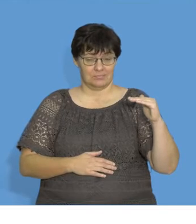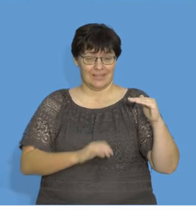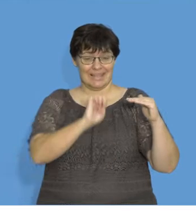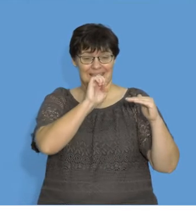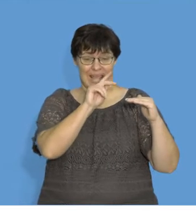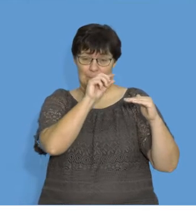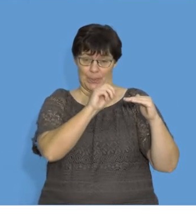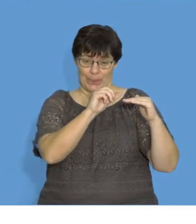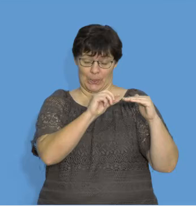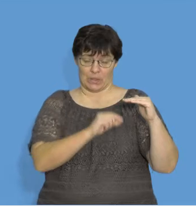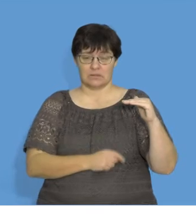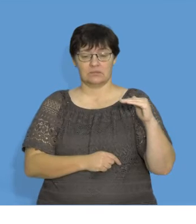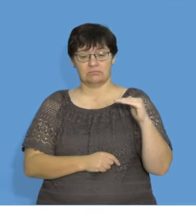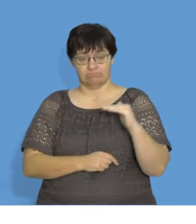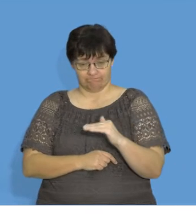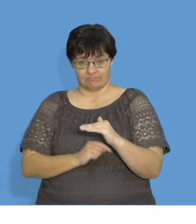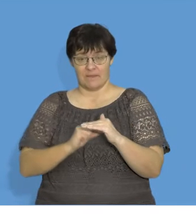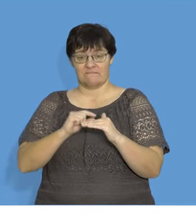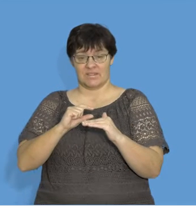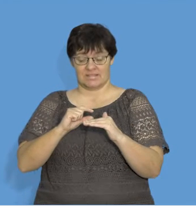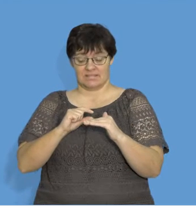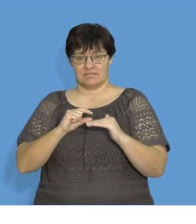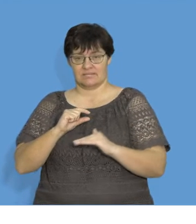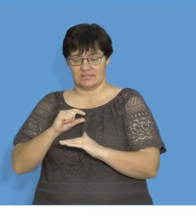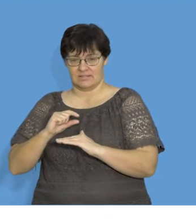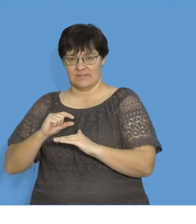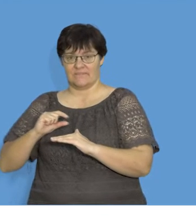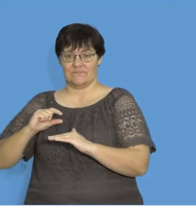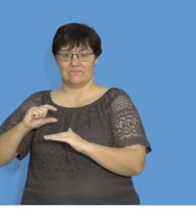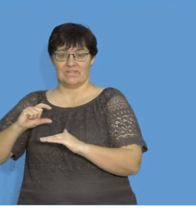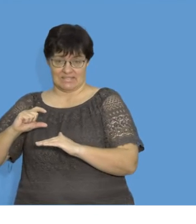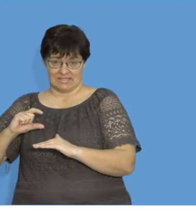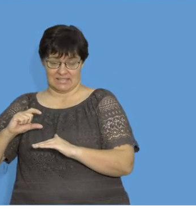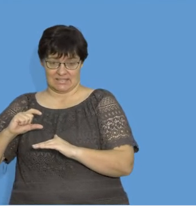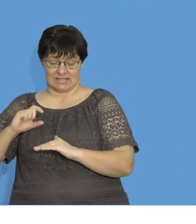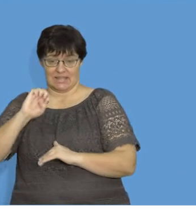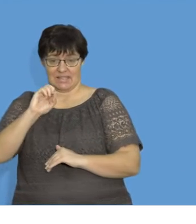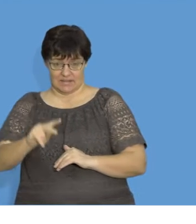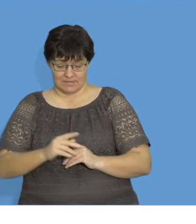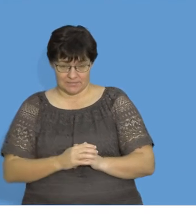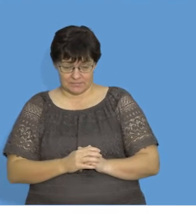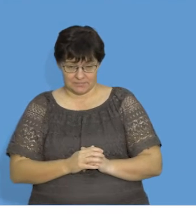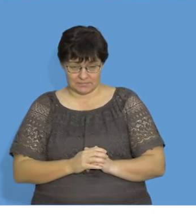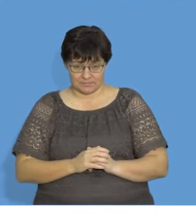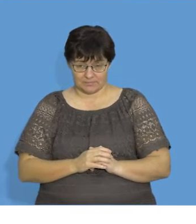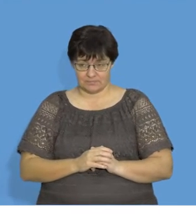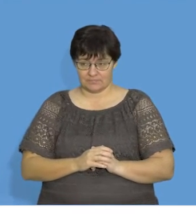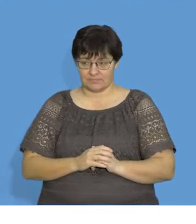Smallest kinetic energy, bigger kinetic energy, even bigger kinetic energy.